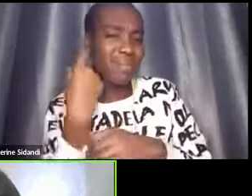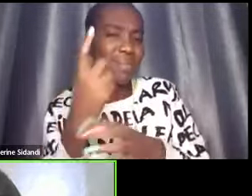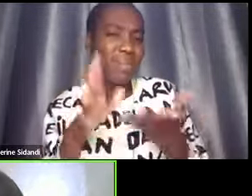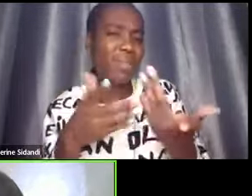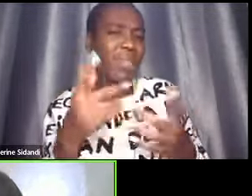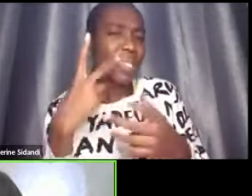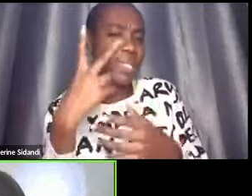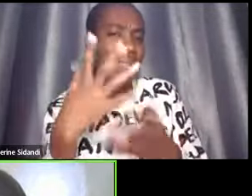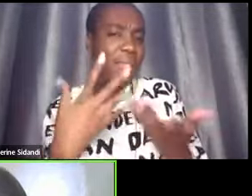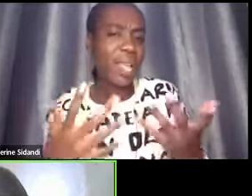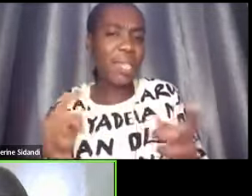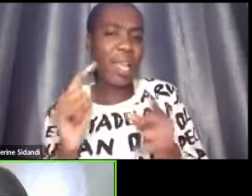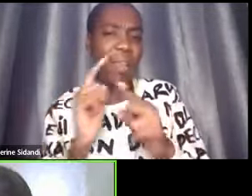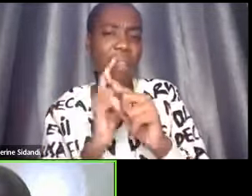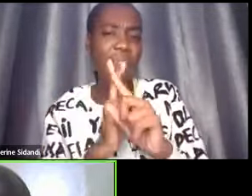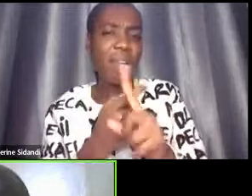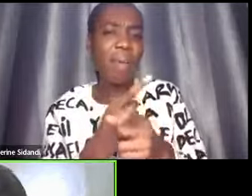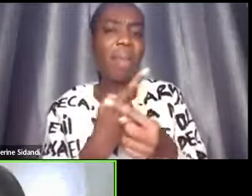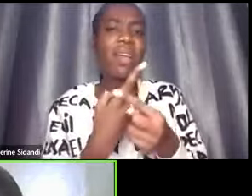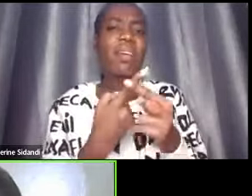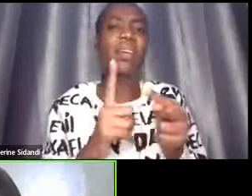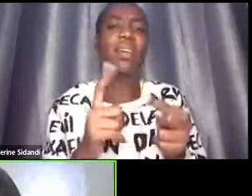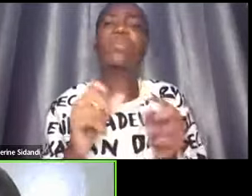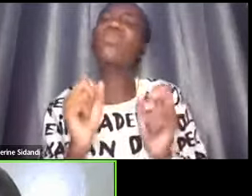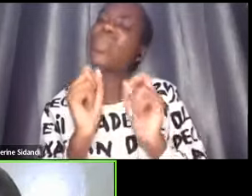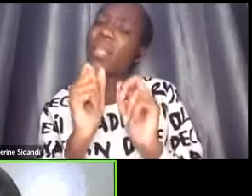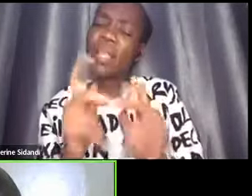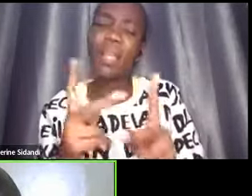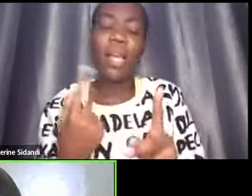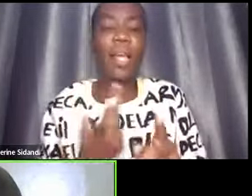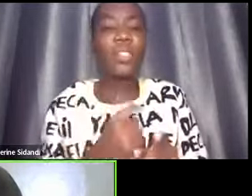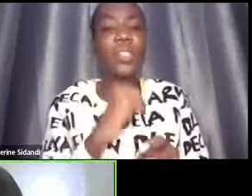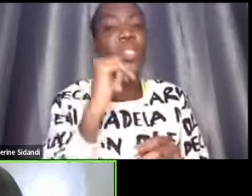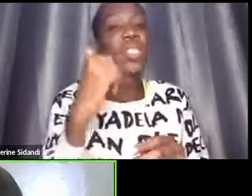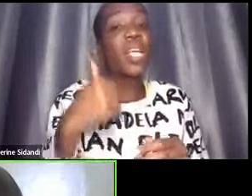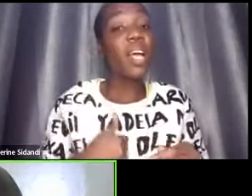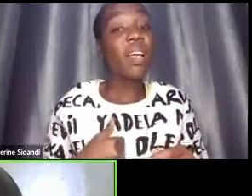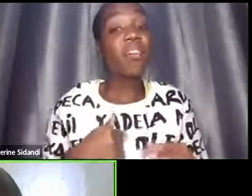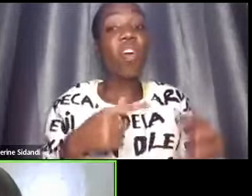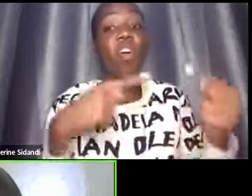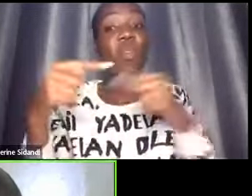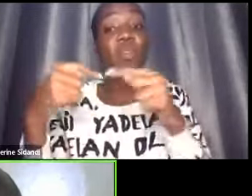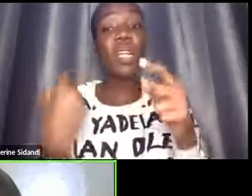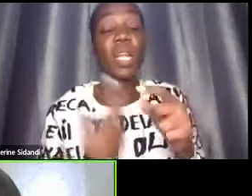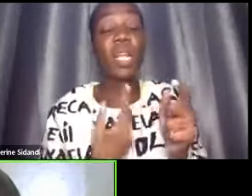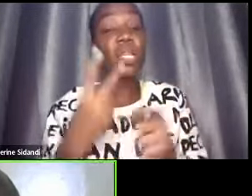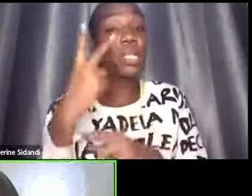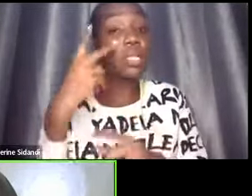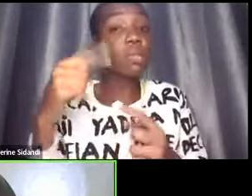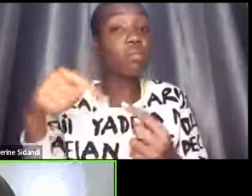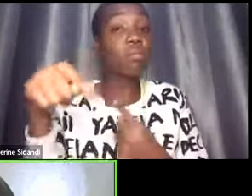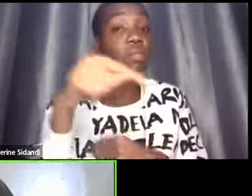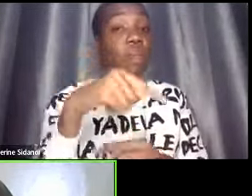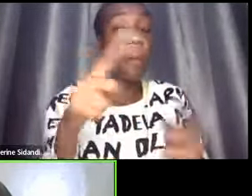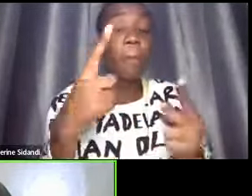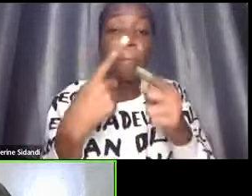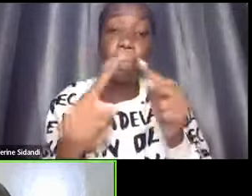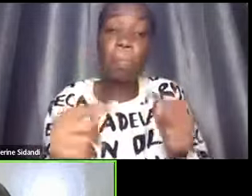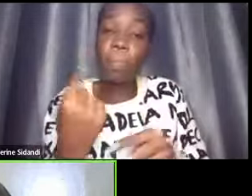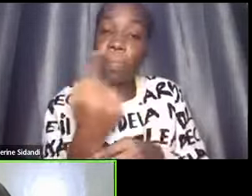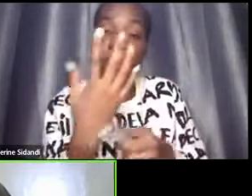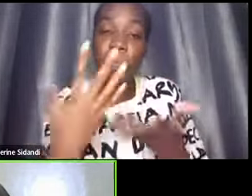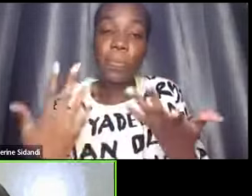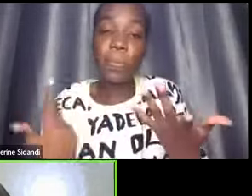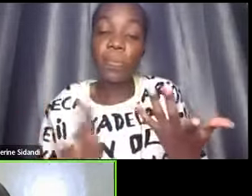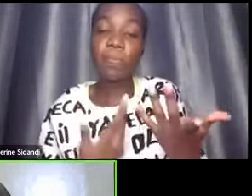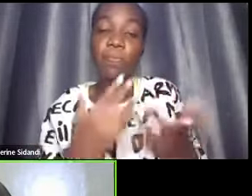not have any conflict that you see around us. The only thing is what we call,